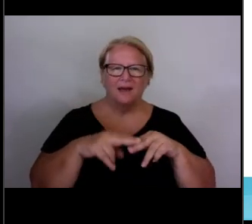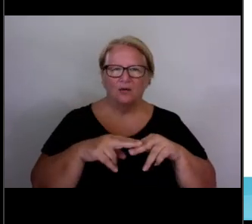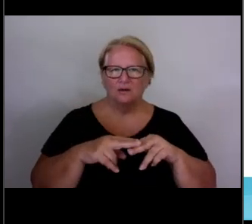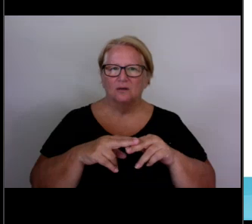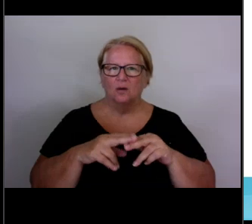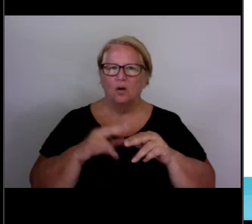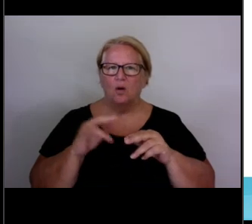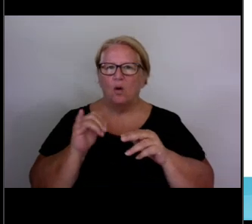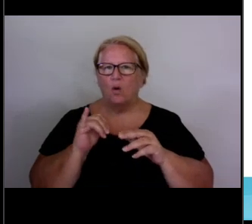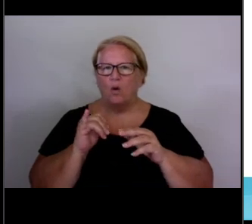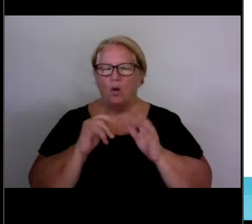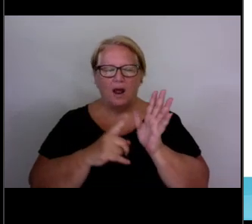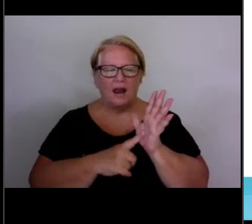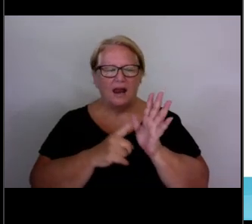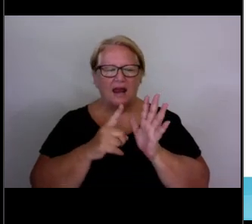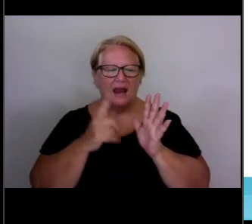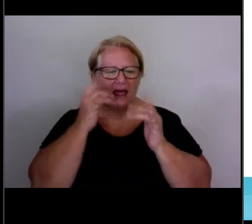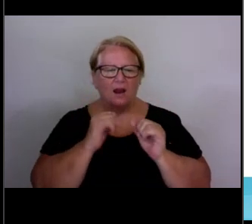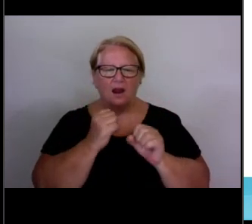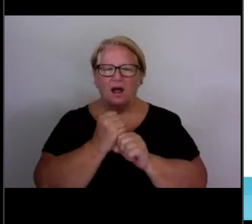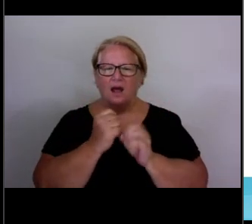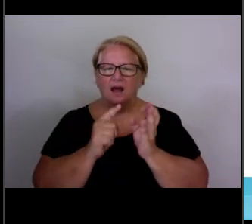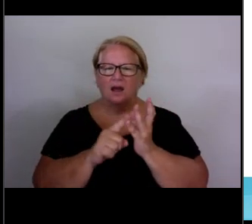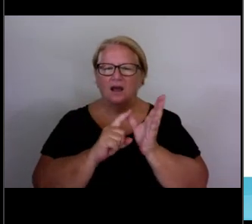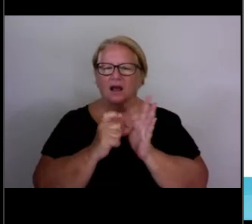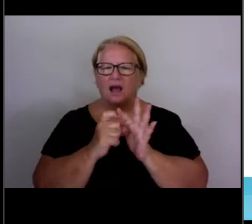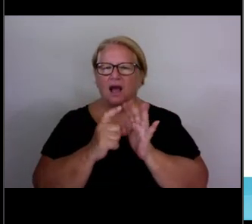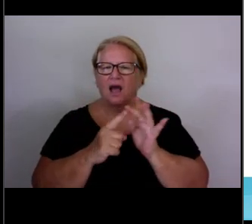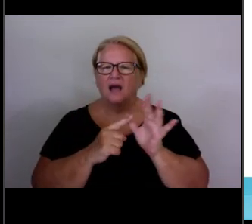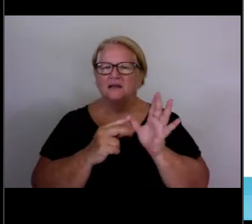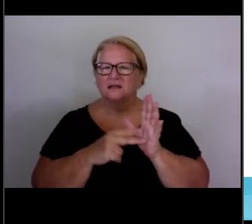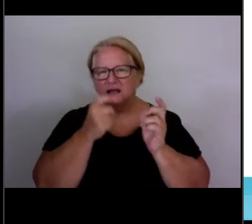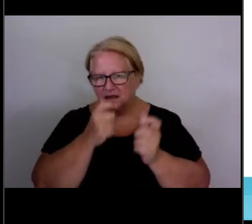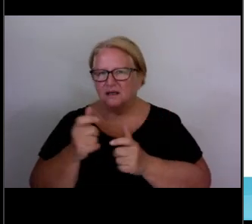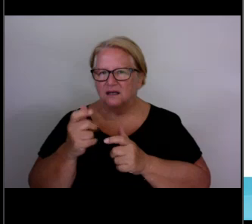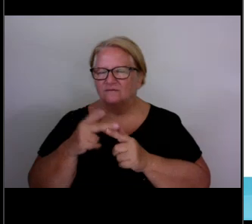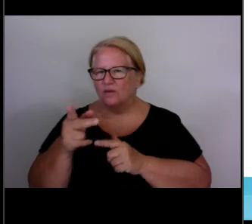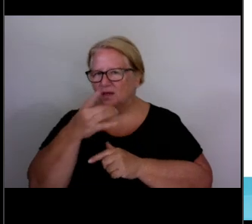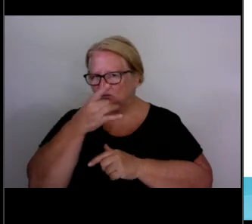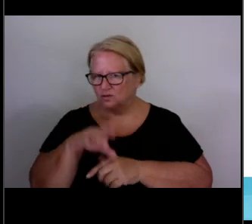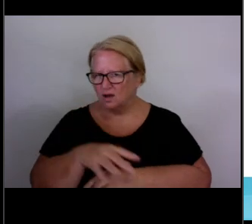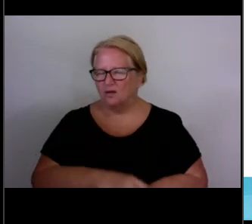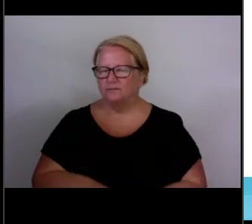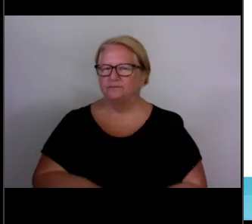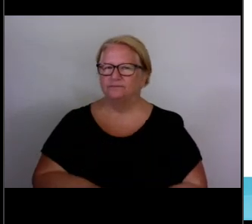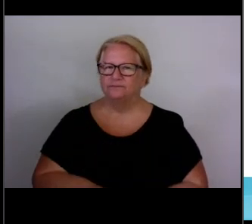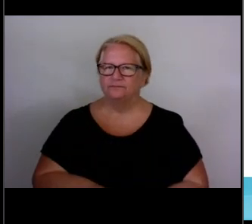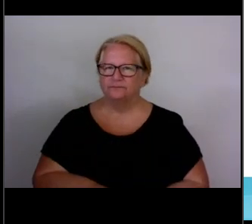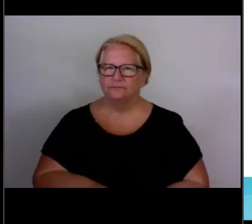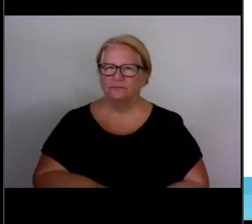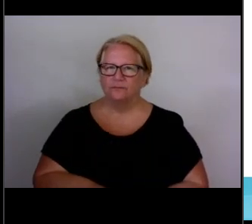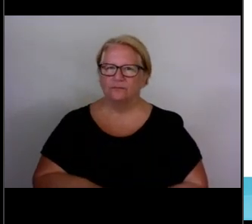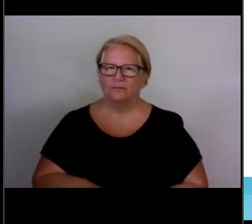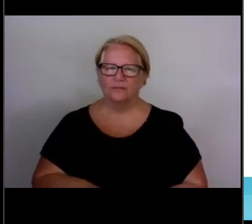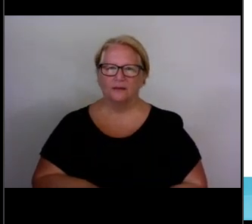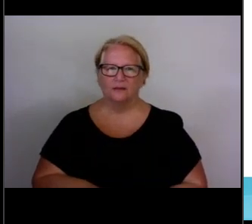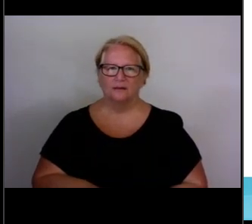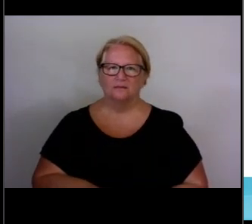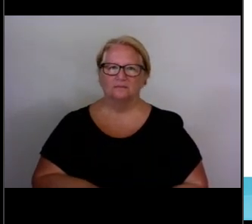legal guardian acting on behalf of that child. That representative should also be able to